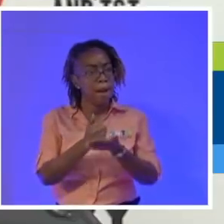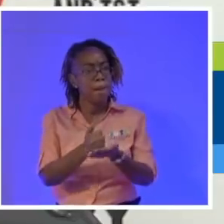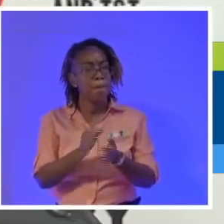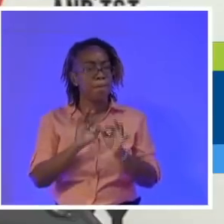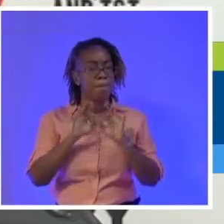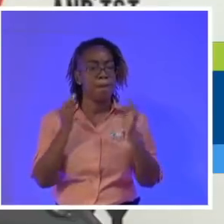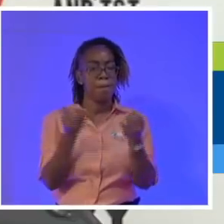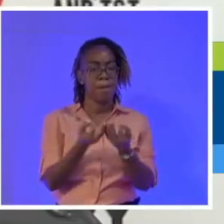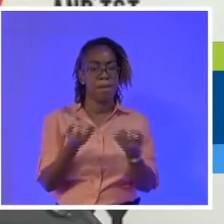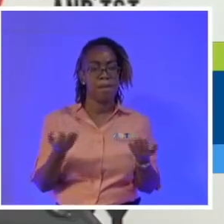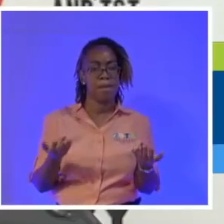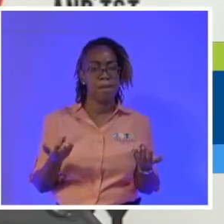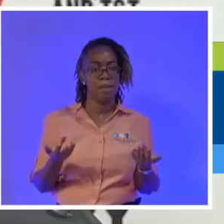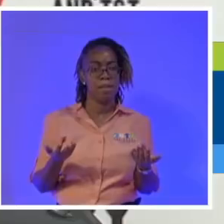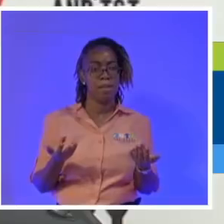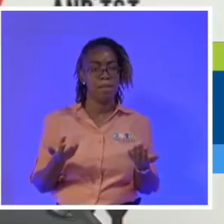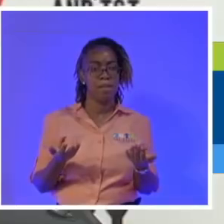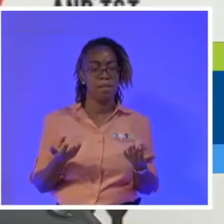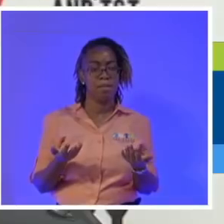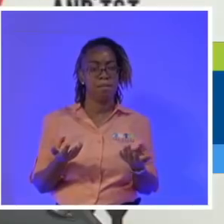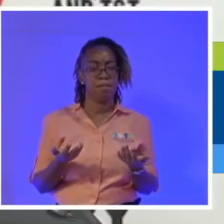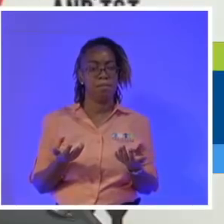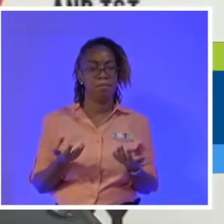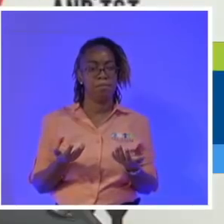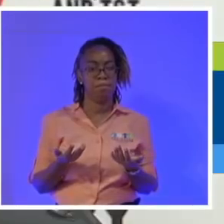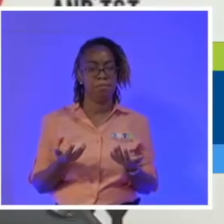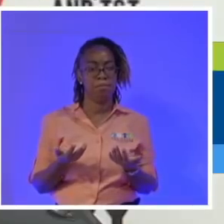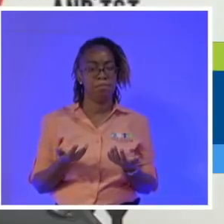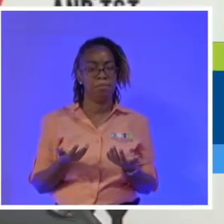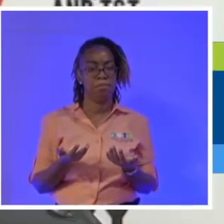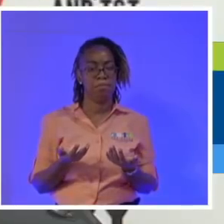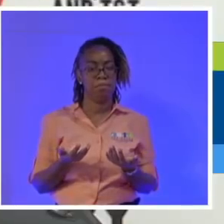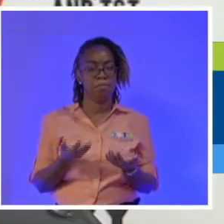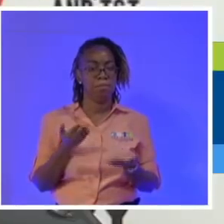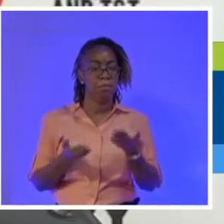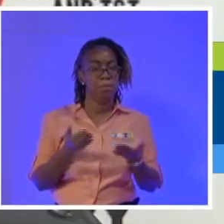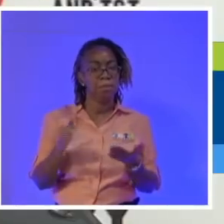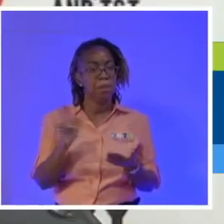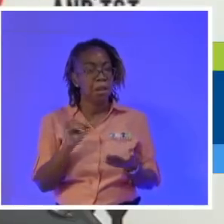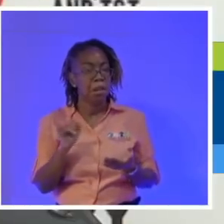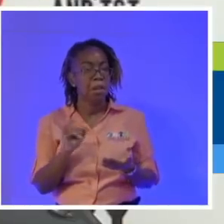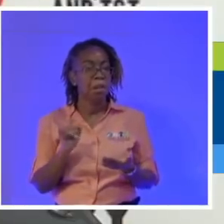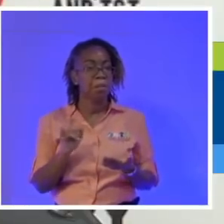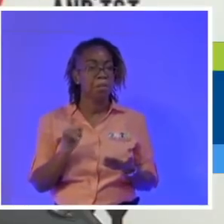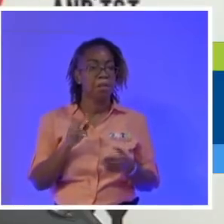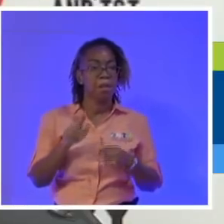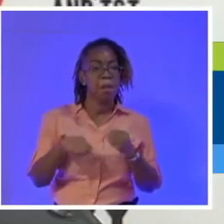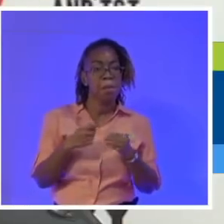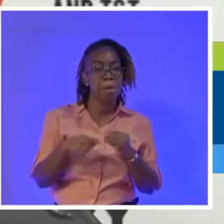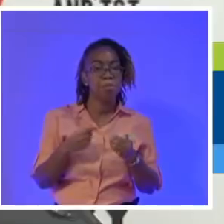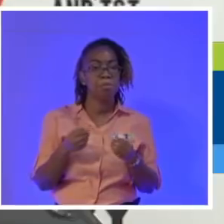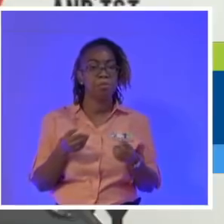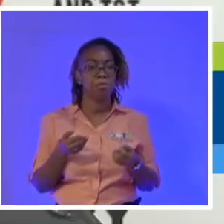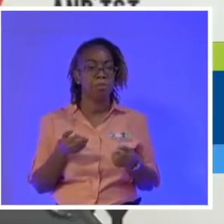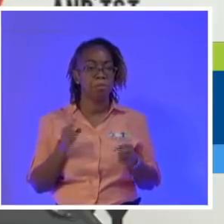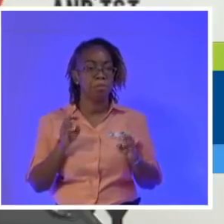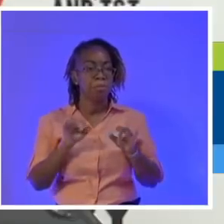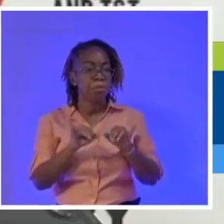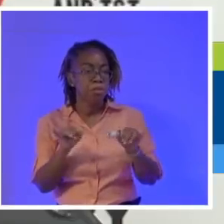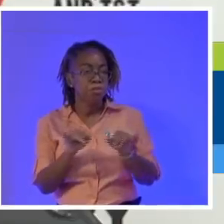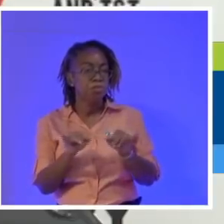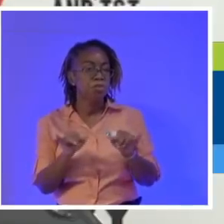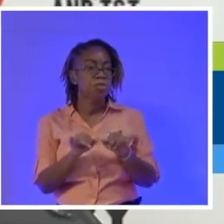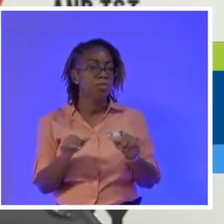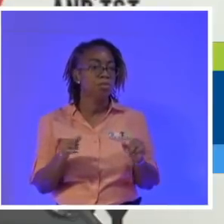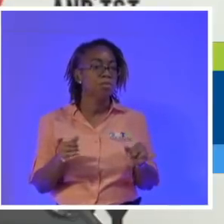it's a matter of, if I could paraphrase what Dr. Hines is saying, risk and reward. And at this point in time, the reward of having